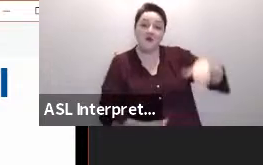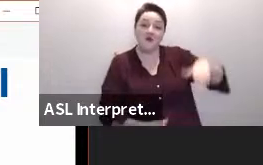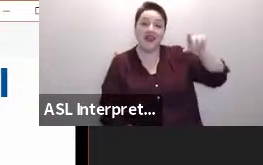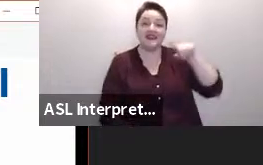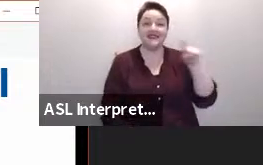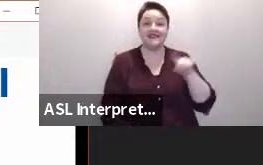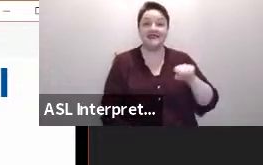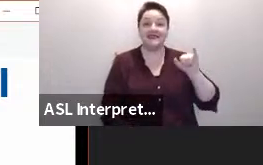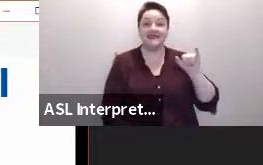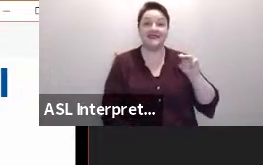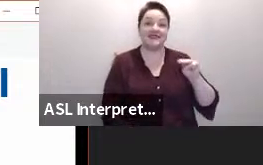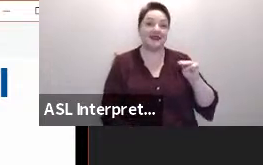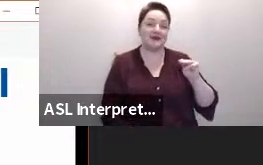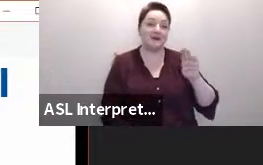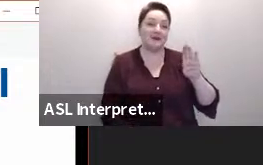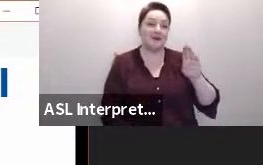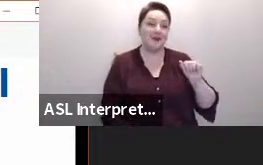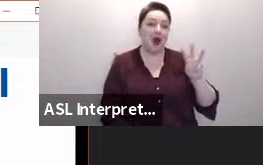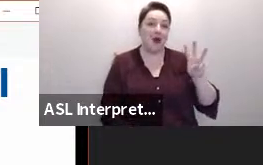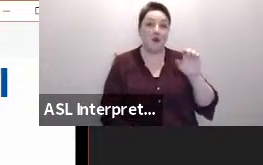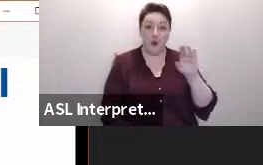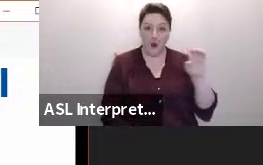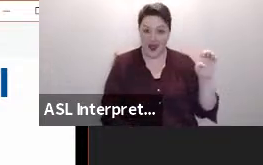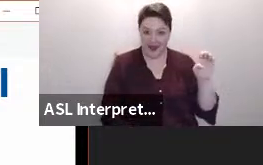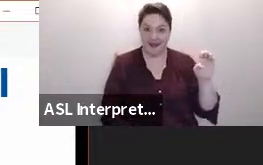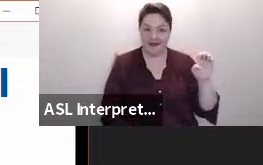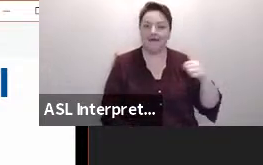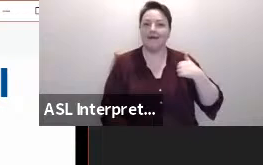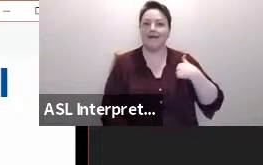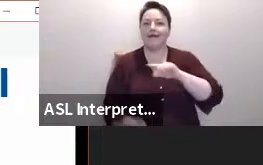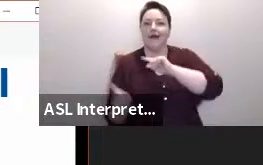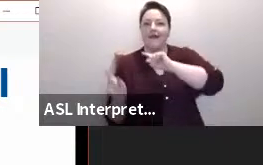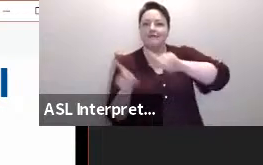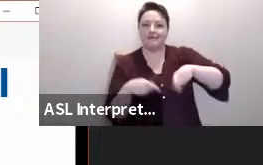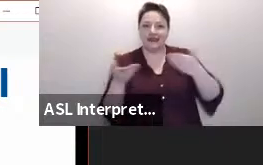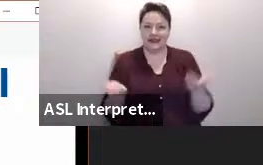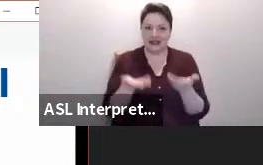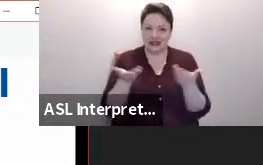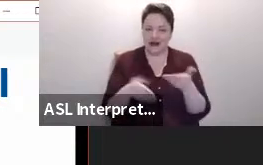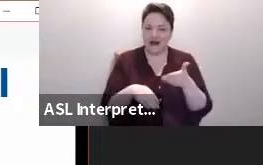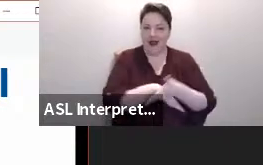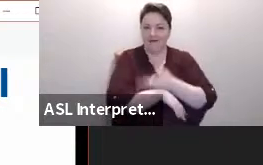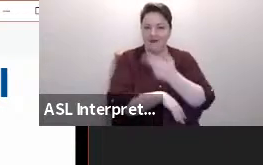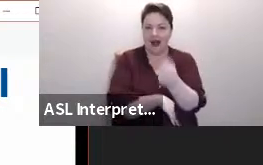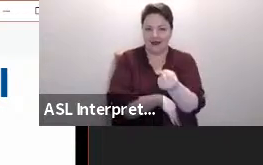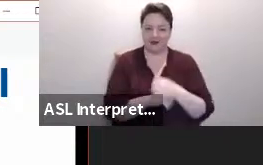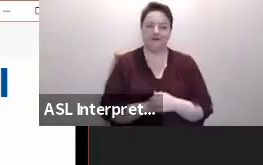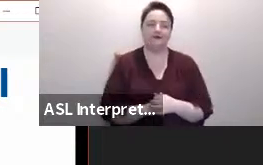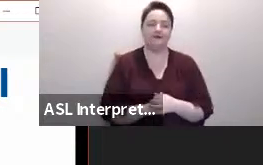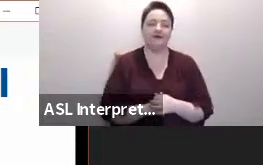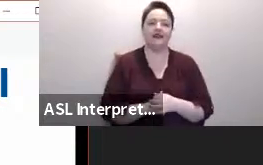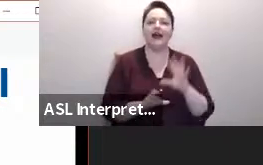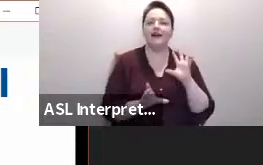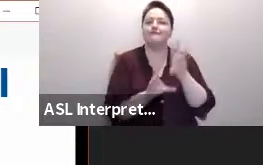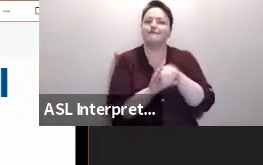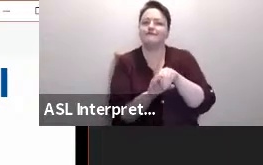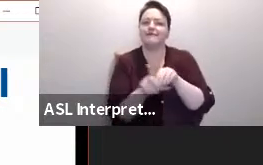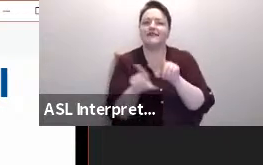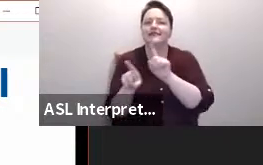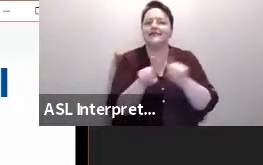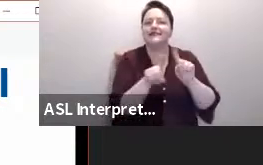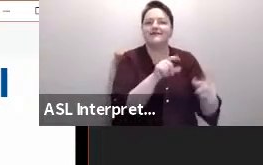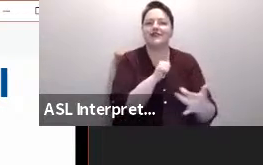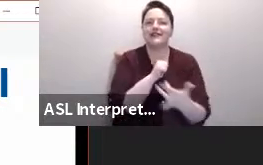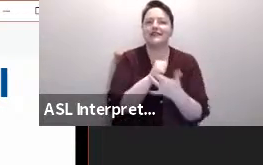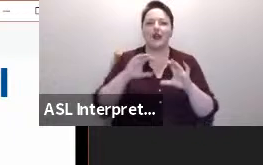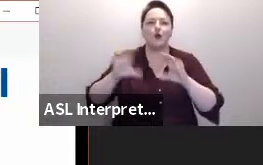school. And what I belong to a few chat groups on WhatsApp from